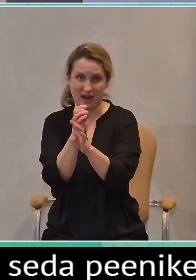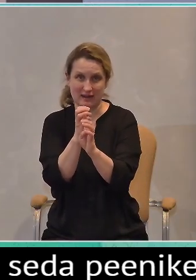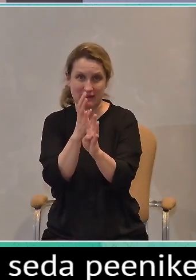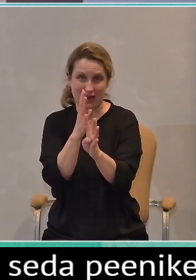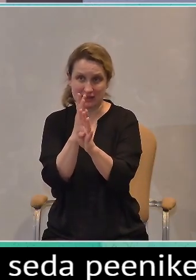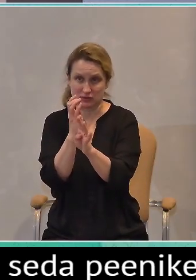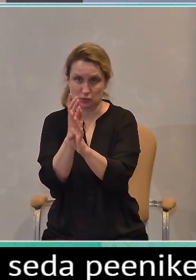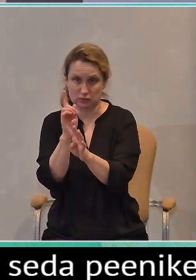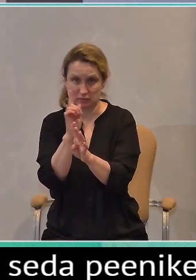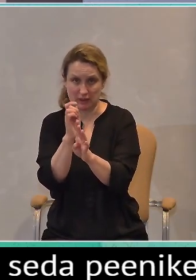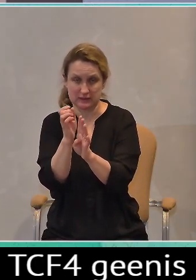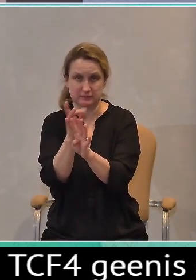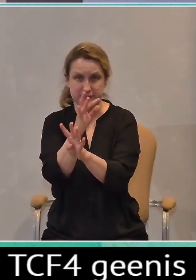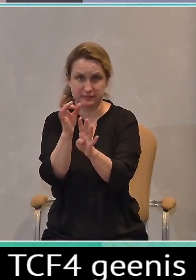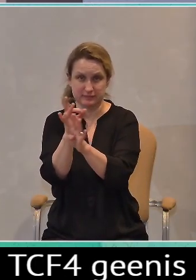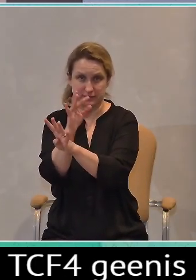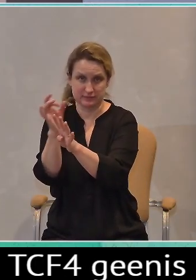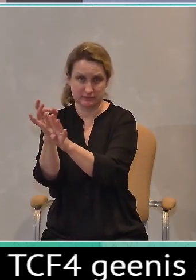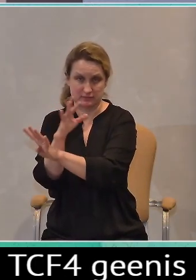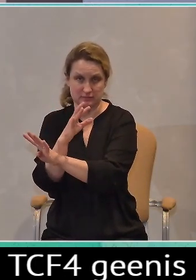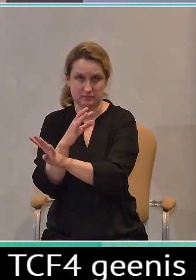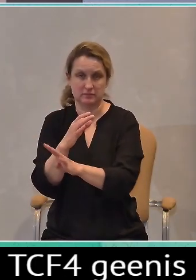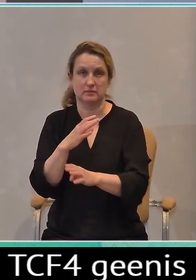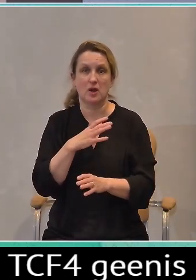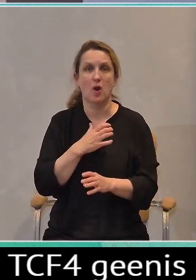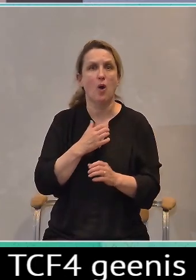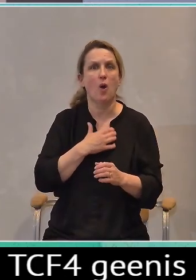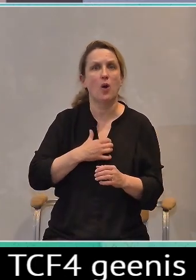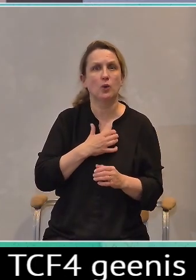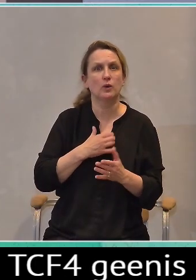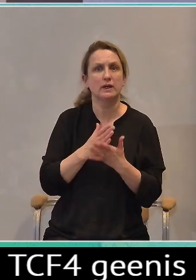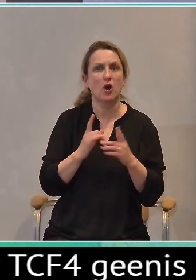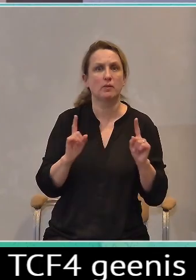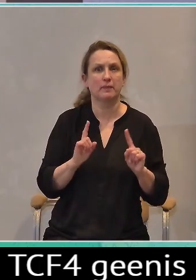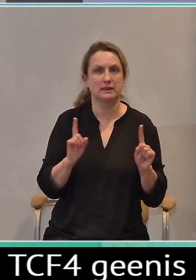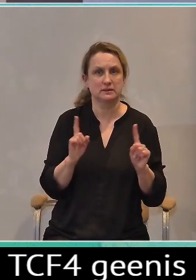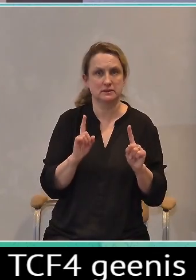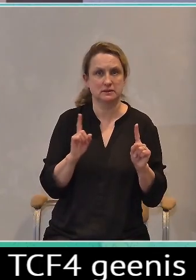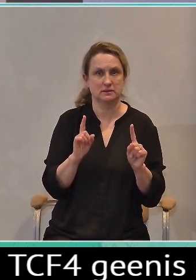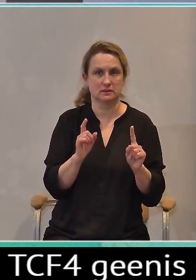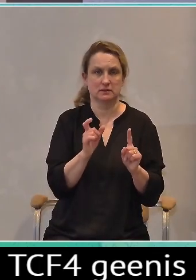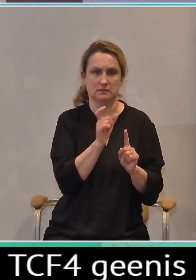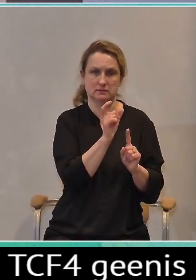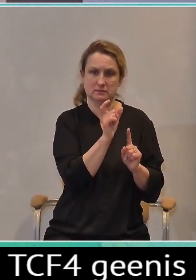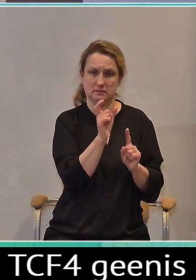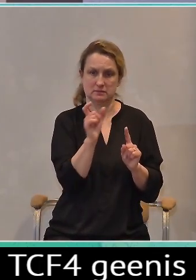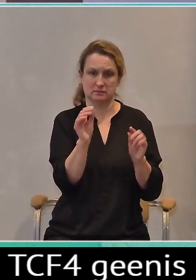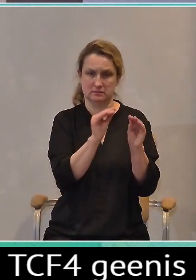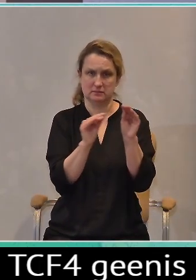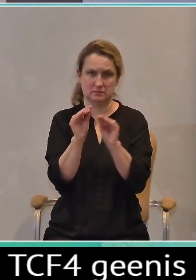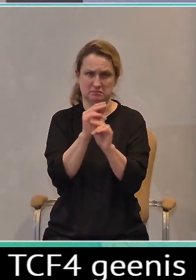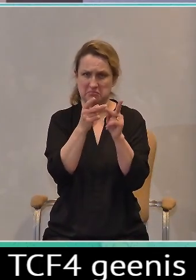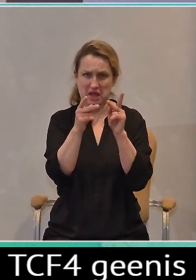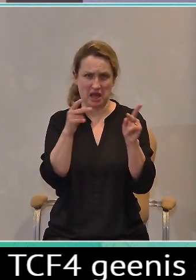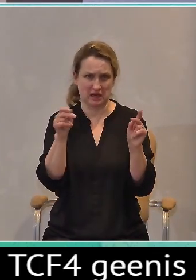fragments are spliced, and sequences between them are then removed. These exons